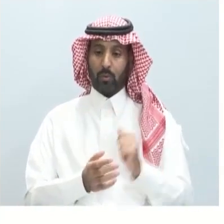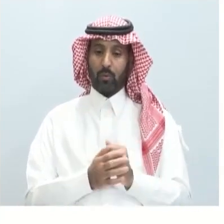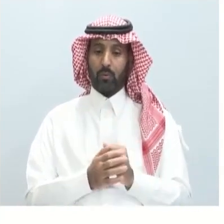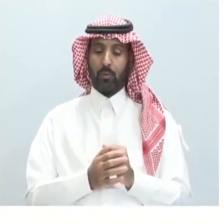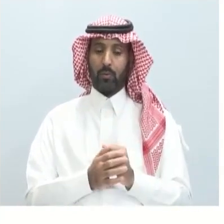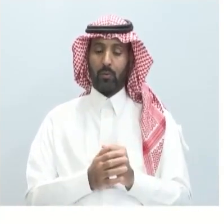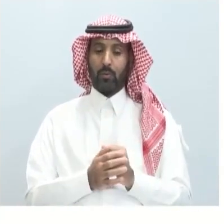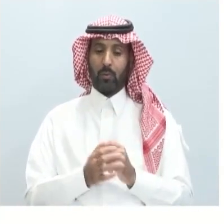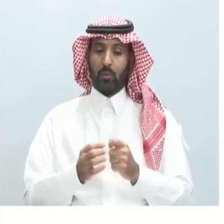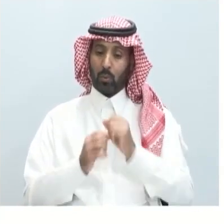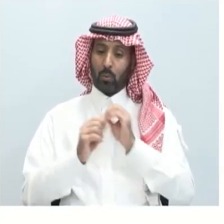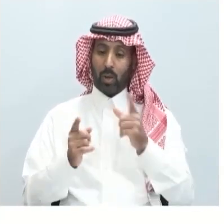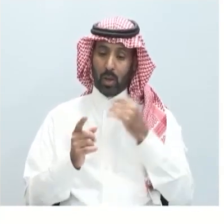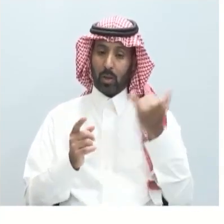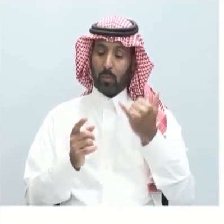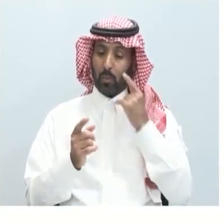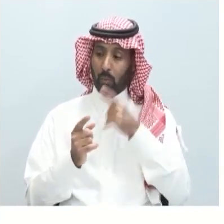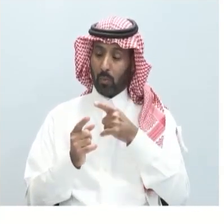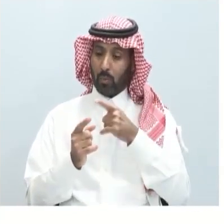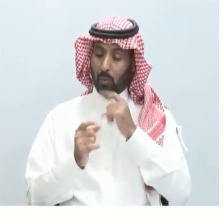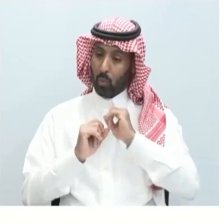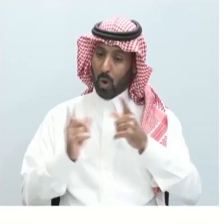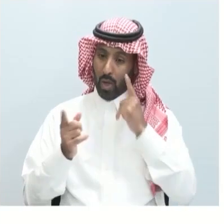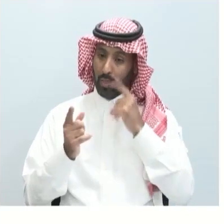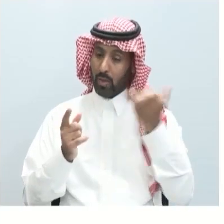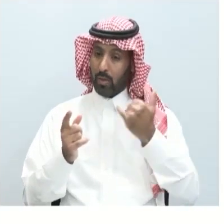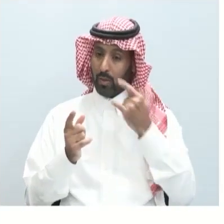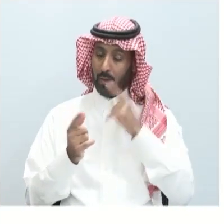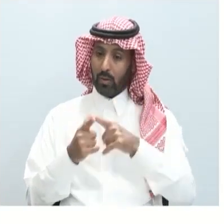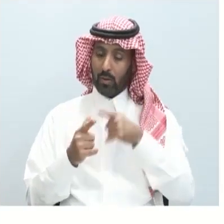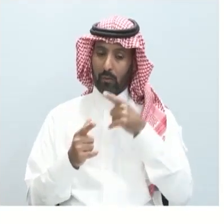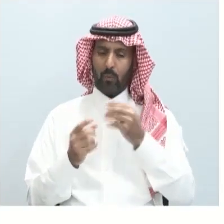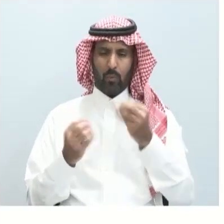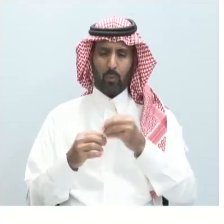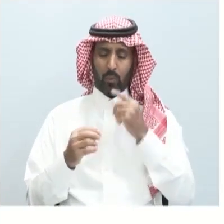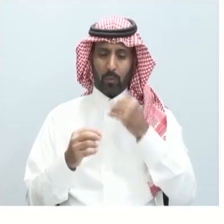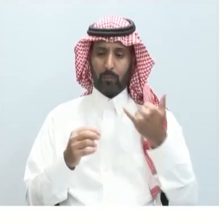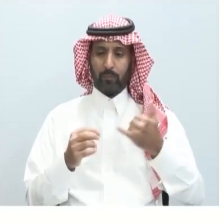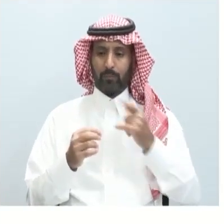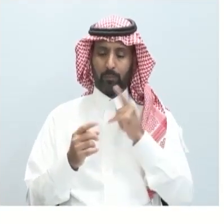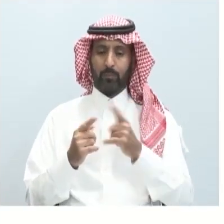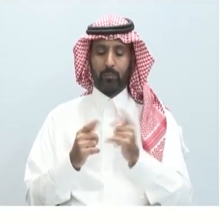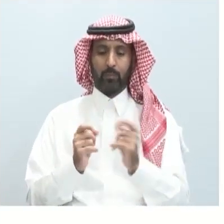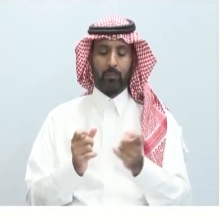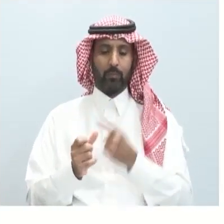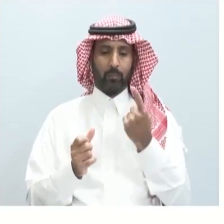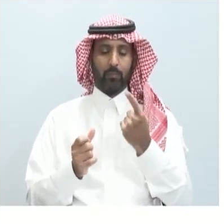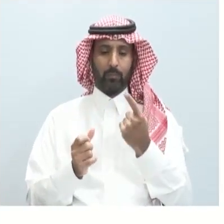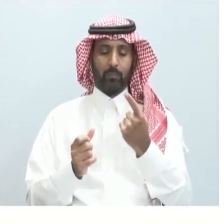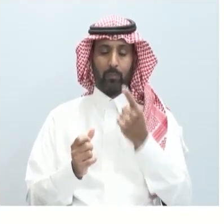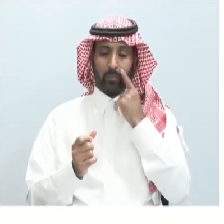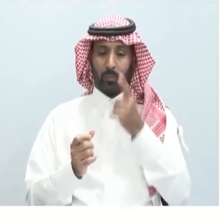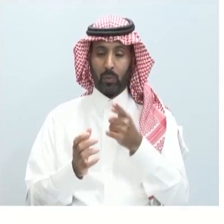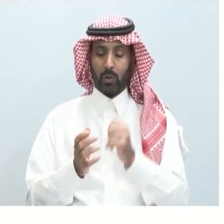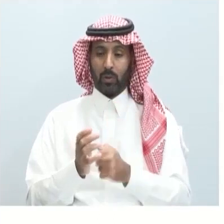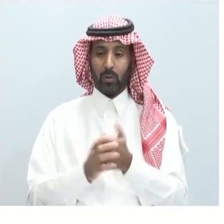It means very important. When something is significant, it means it's very important. Also paragraph one, the word